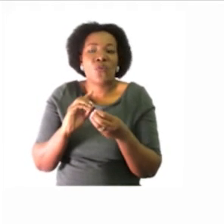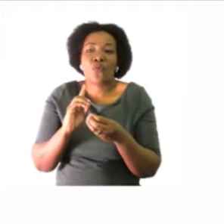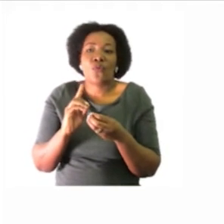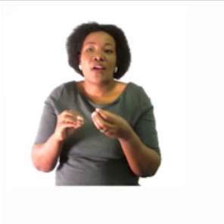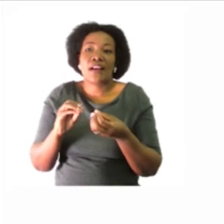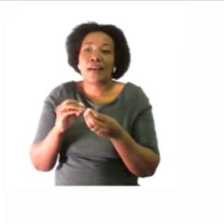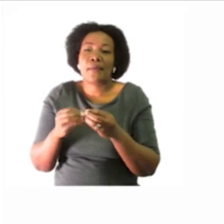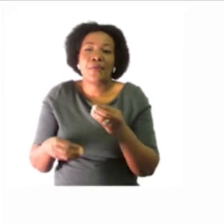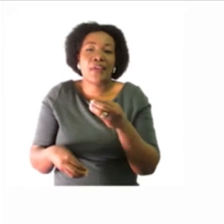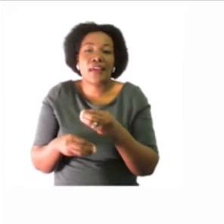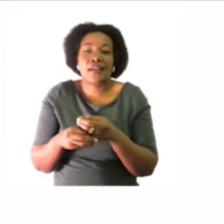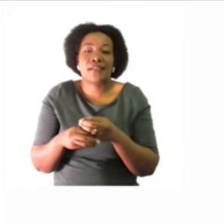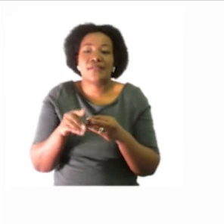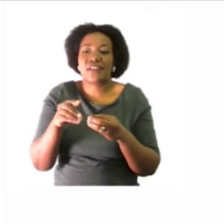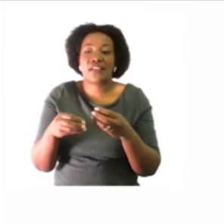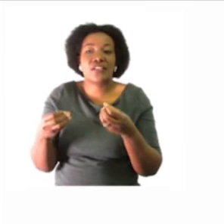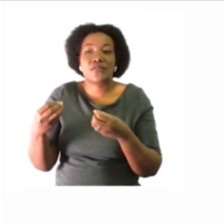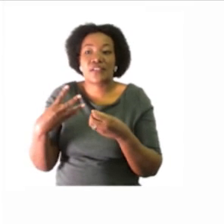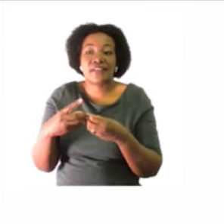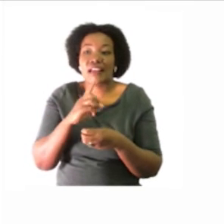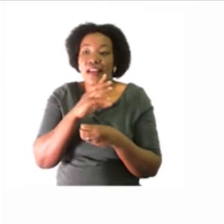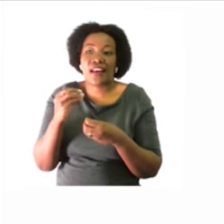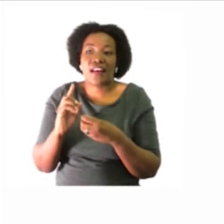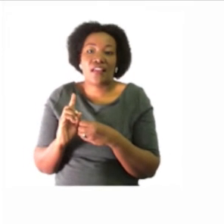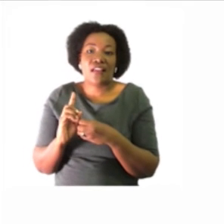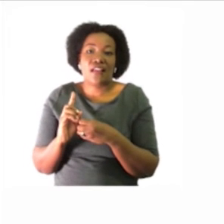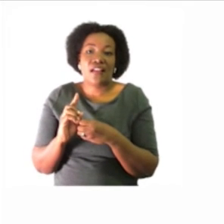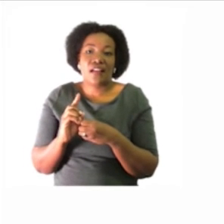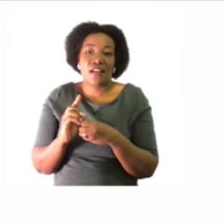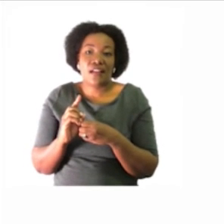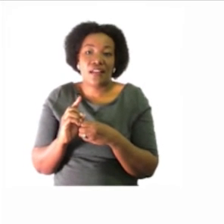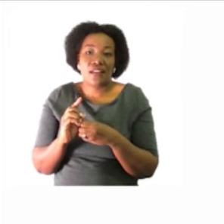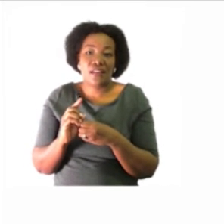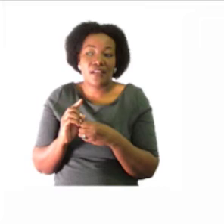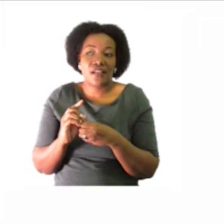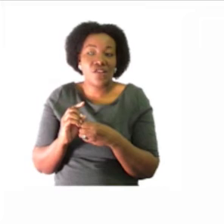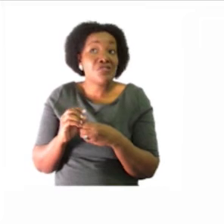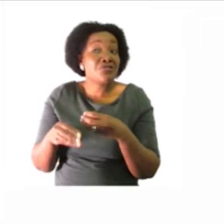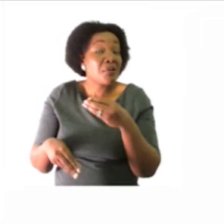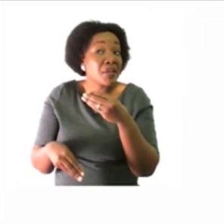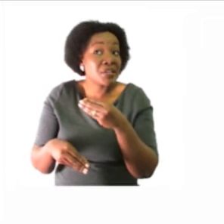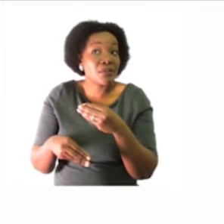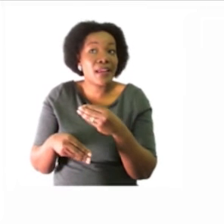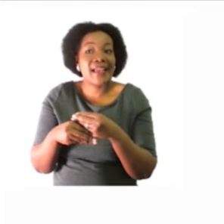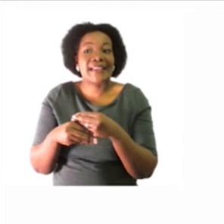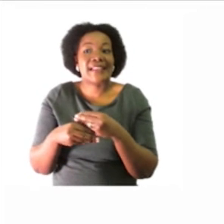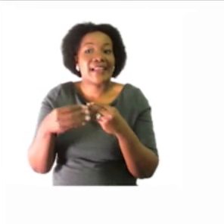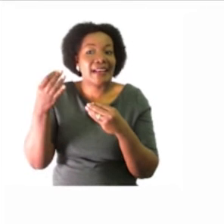10? How many do you think? That is correct. We have to add number 9 because